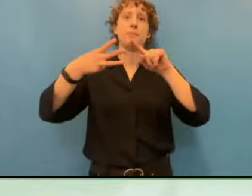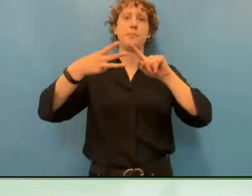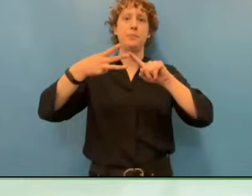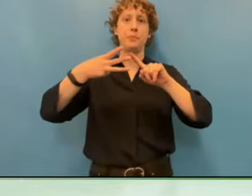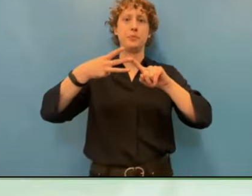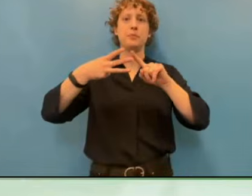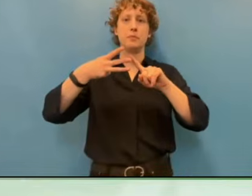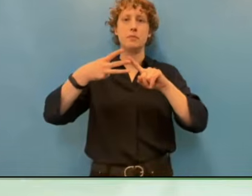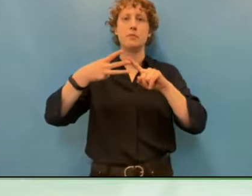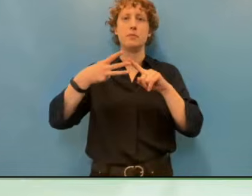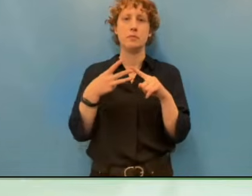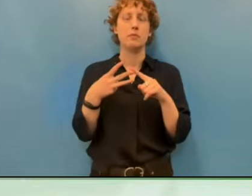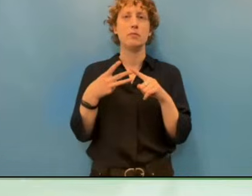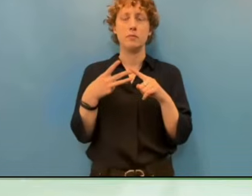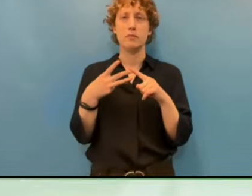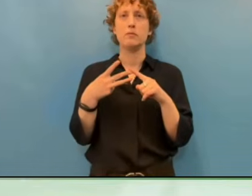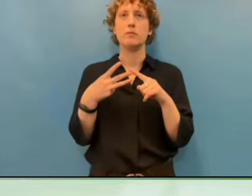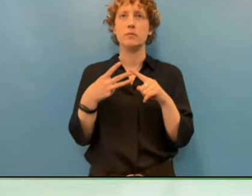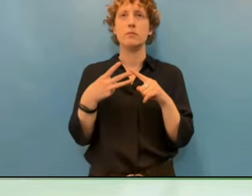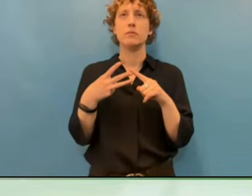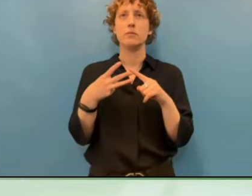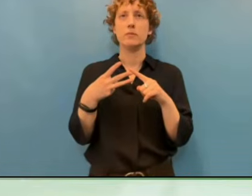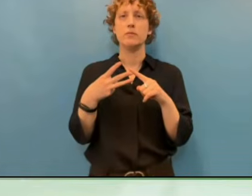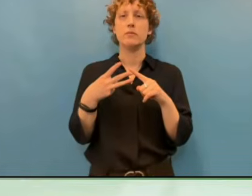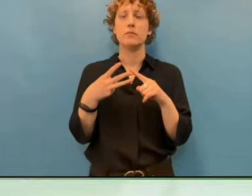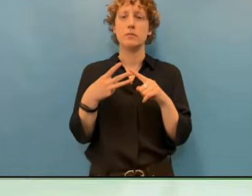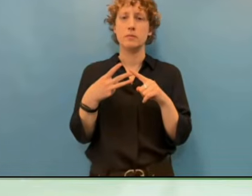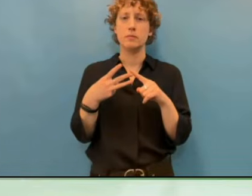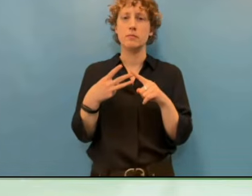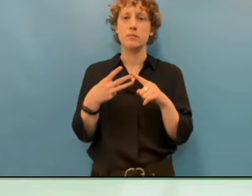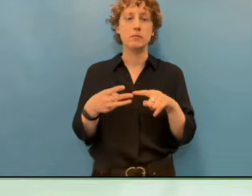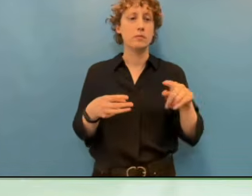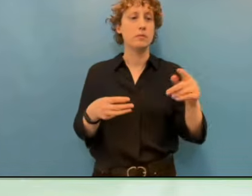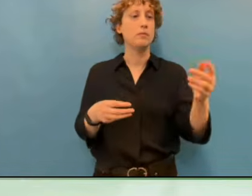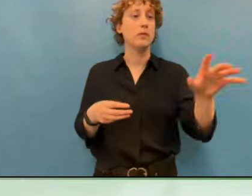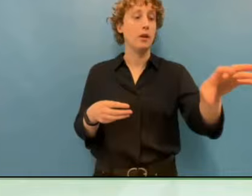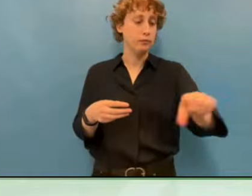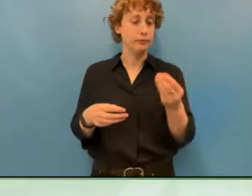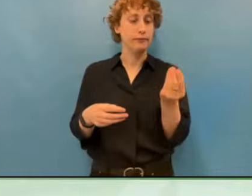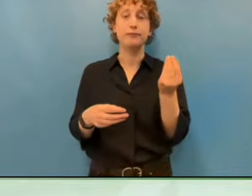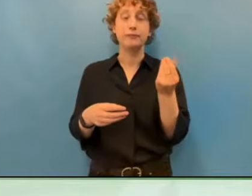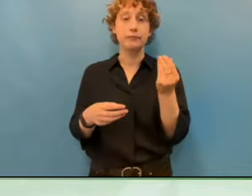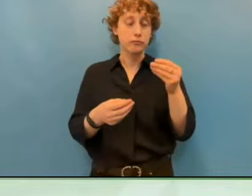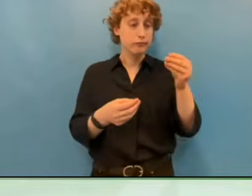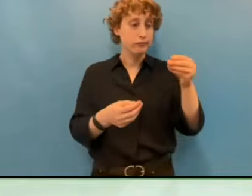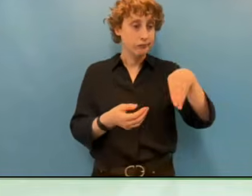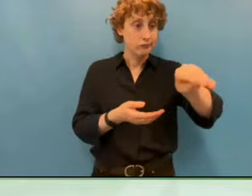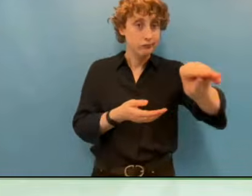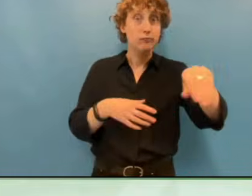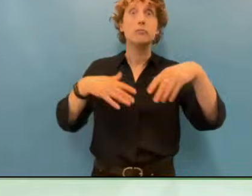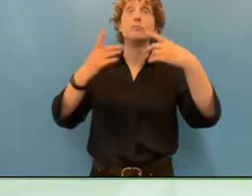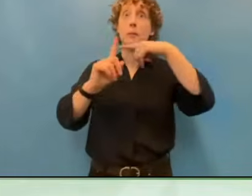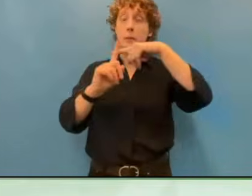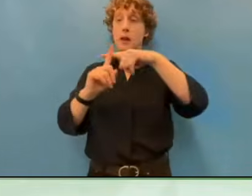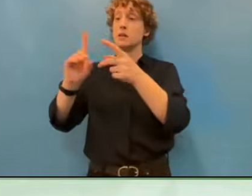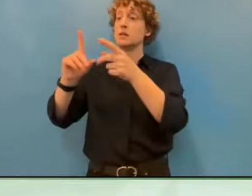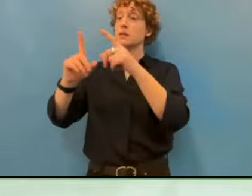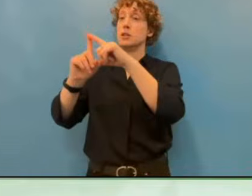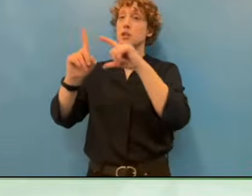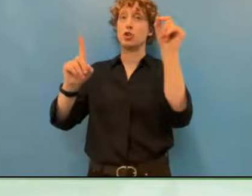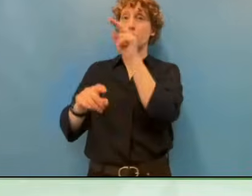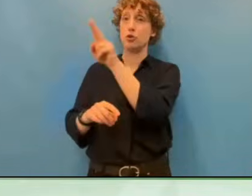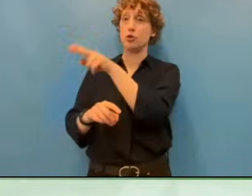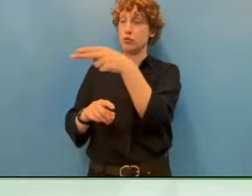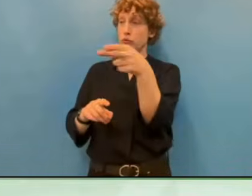and easy both to use cash but also to use the digital euro. So they should be kind of complementing each